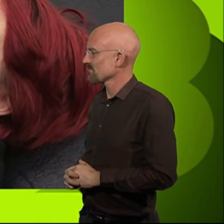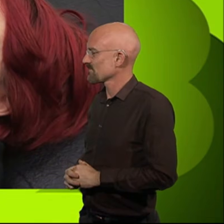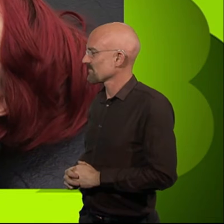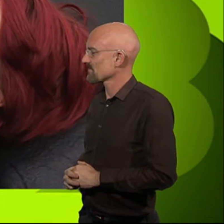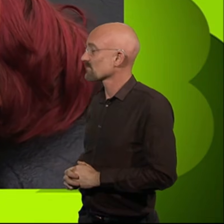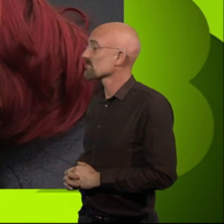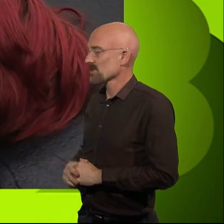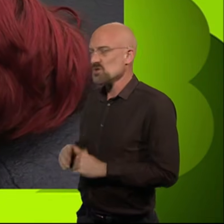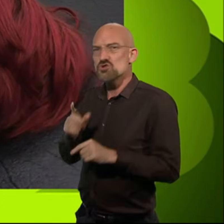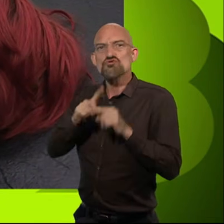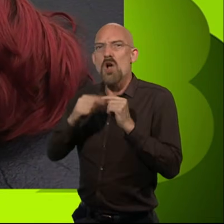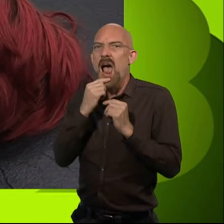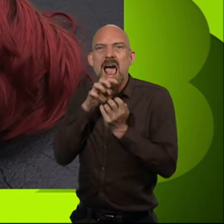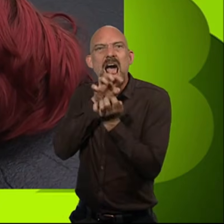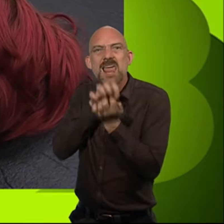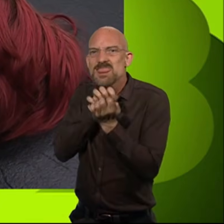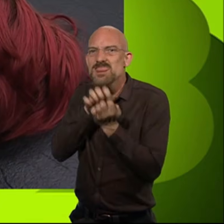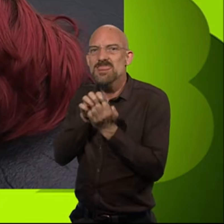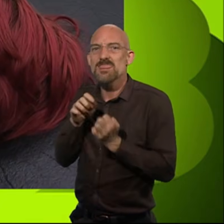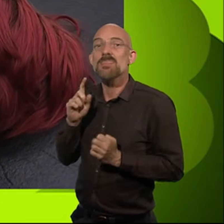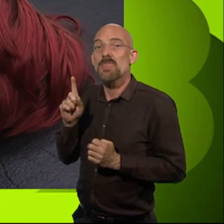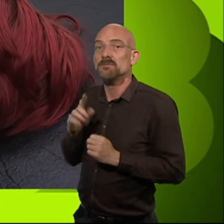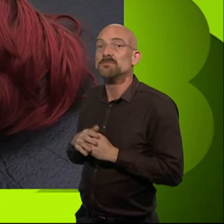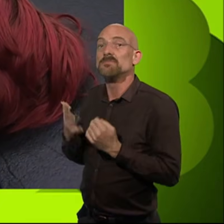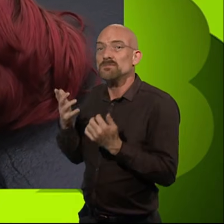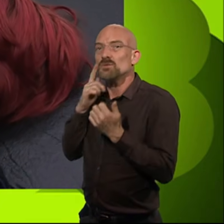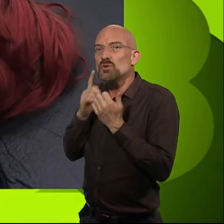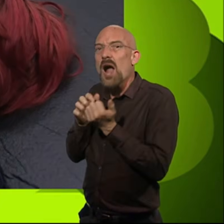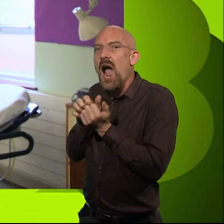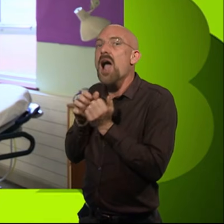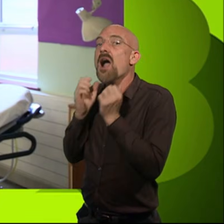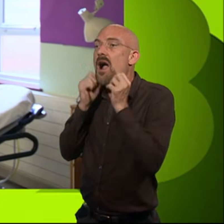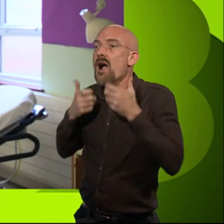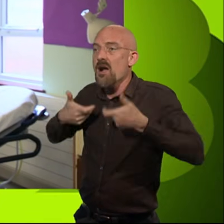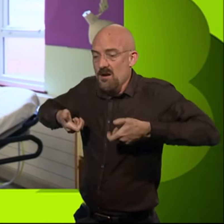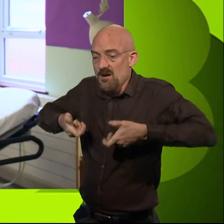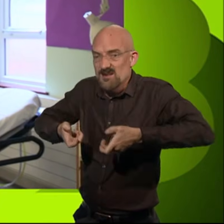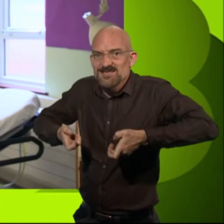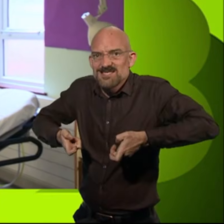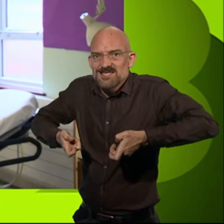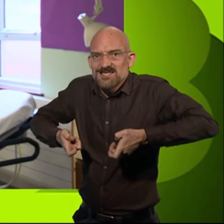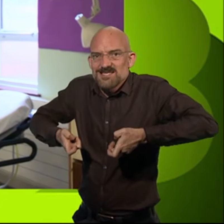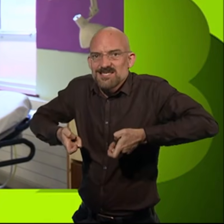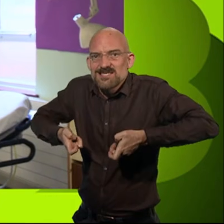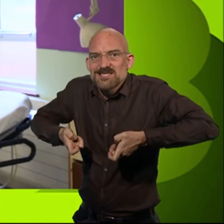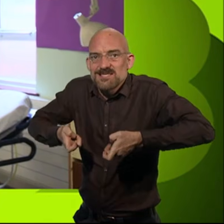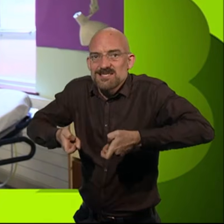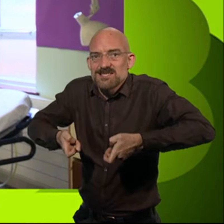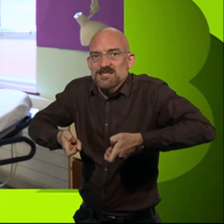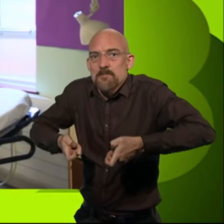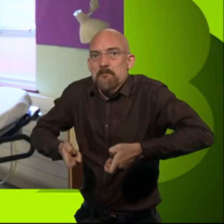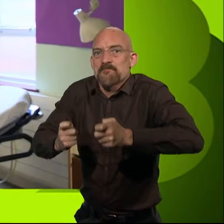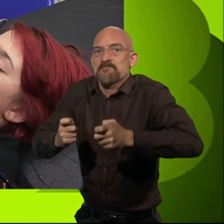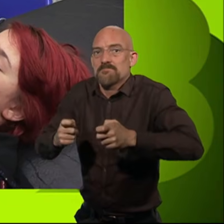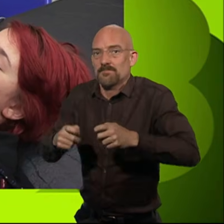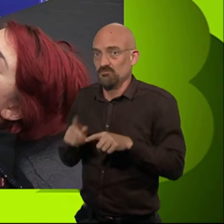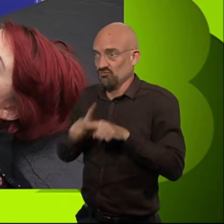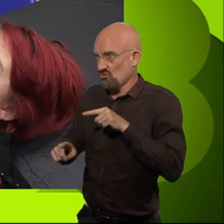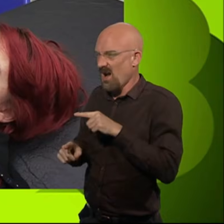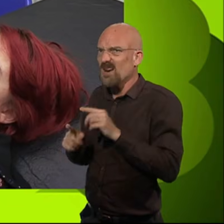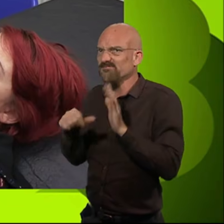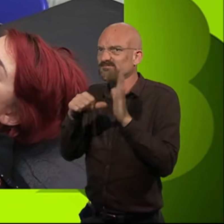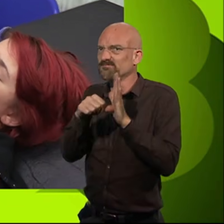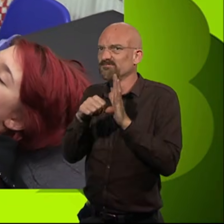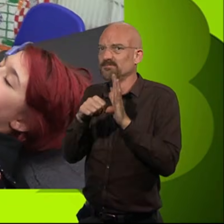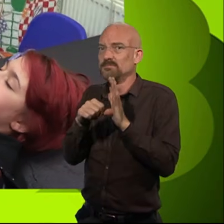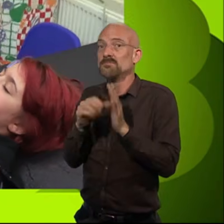not to bite onto me, sweetheart. I just gripped hold of her jawbone, put my thumbs right at the back, and just pushed down and back really quite hard. I was actually